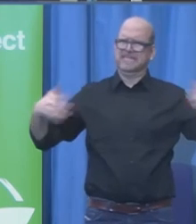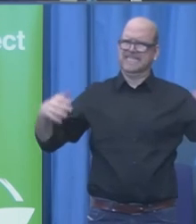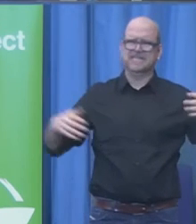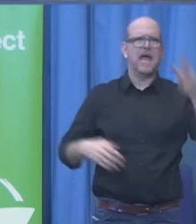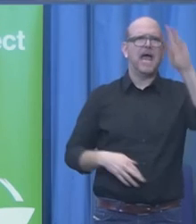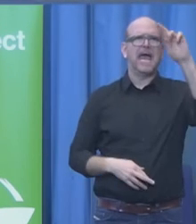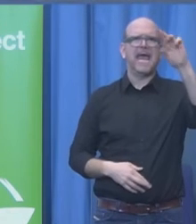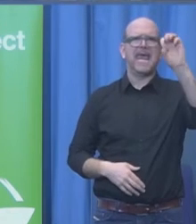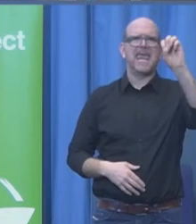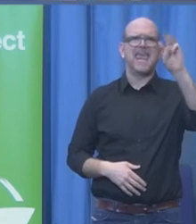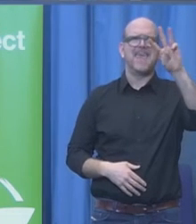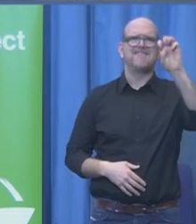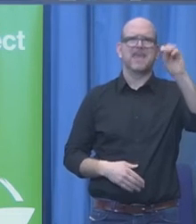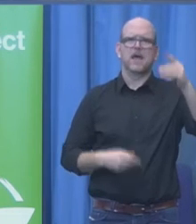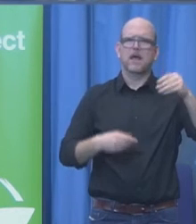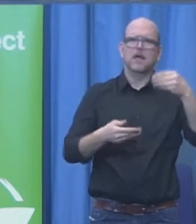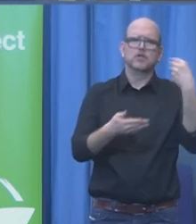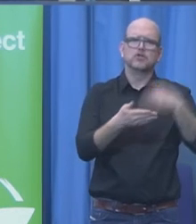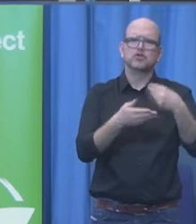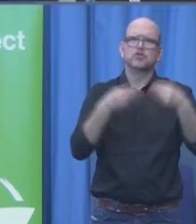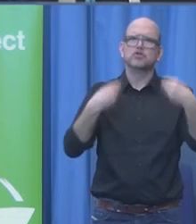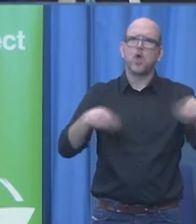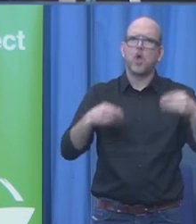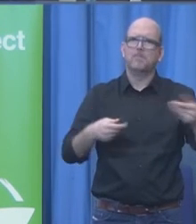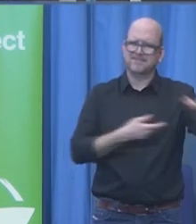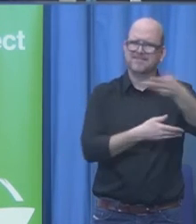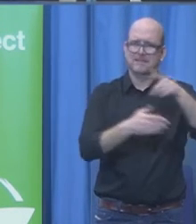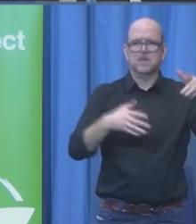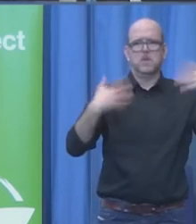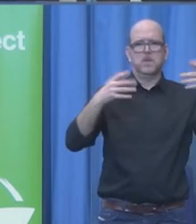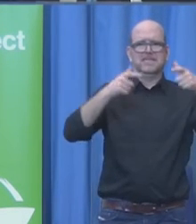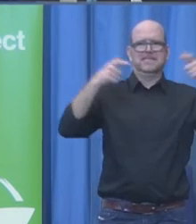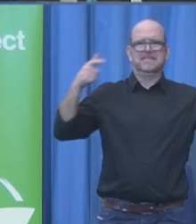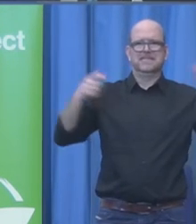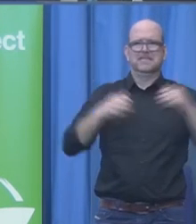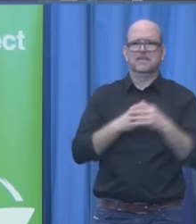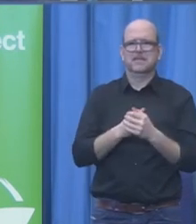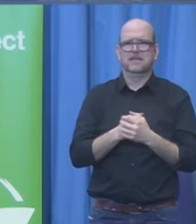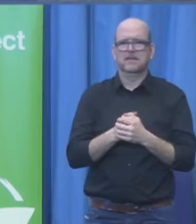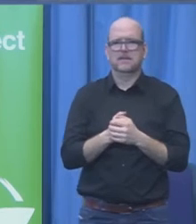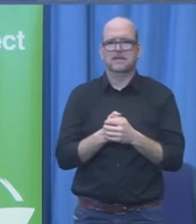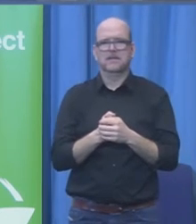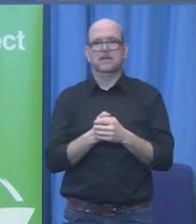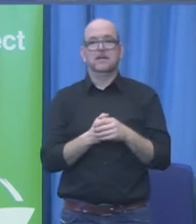and Mr. Hensel, the lead of the concern here.